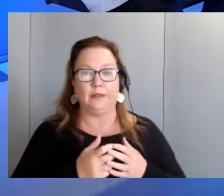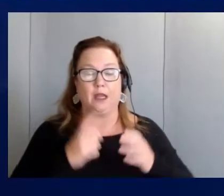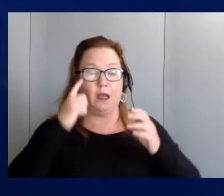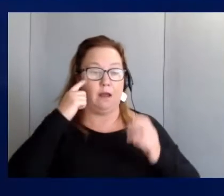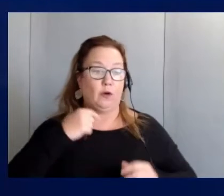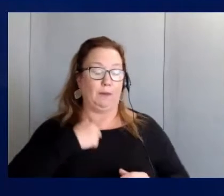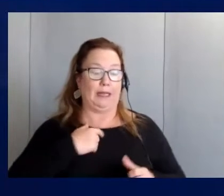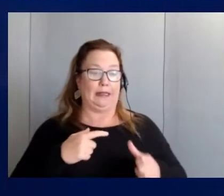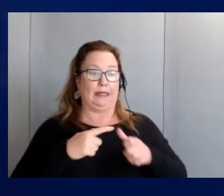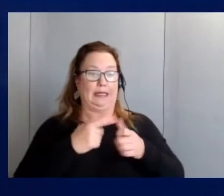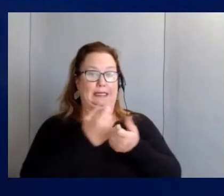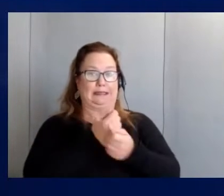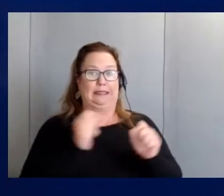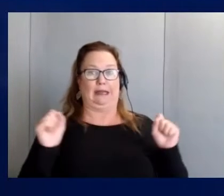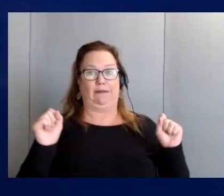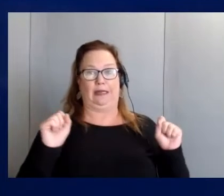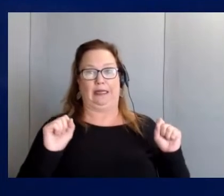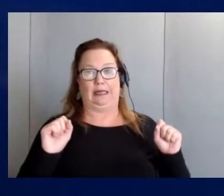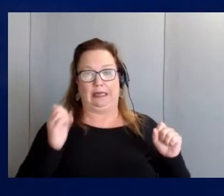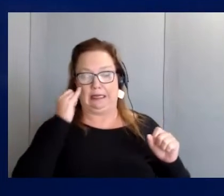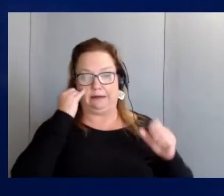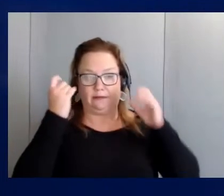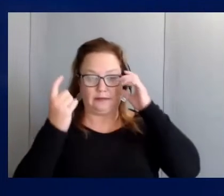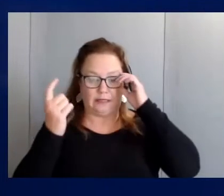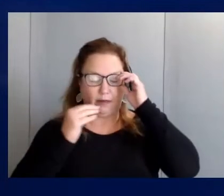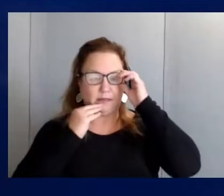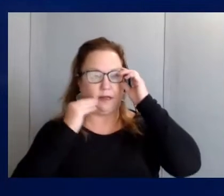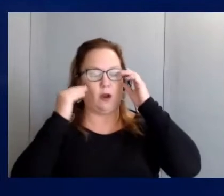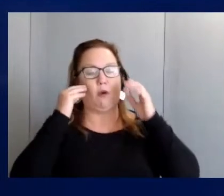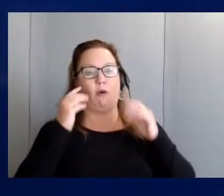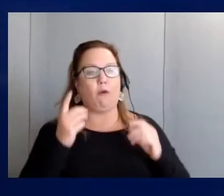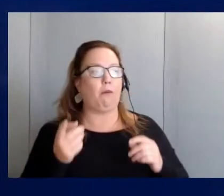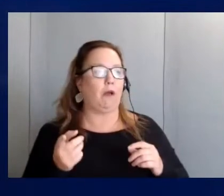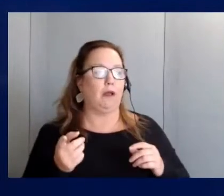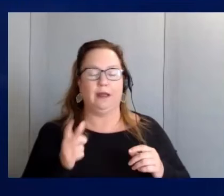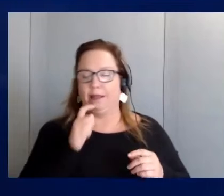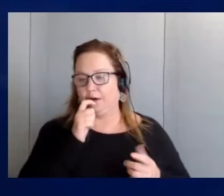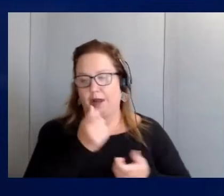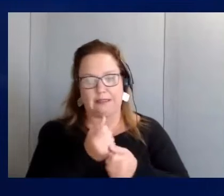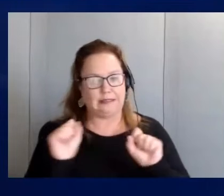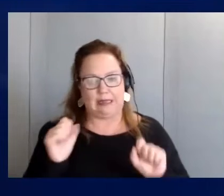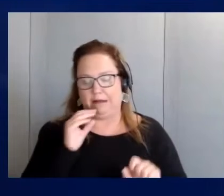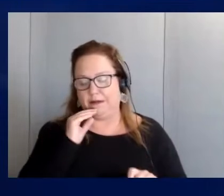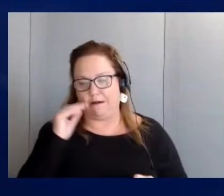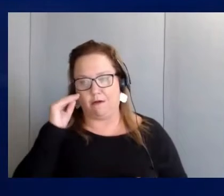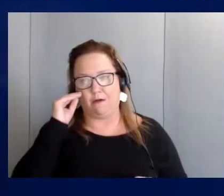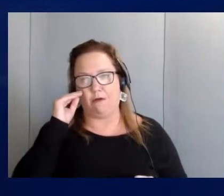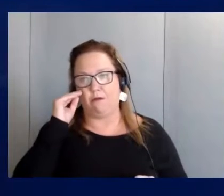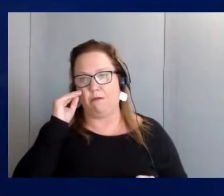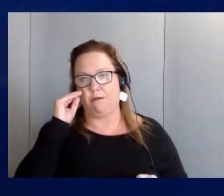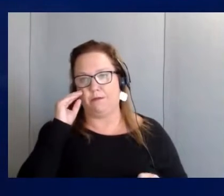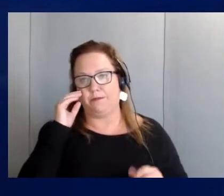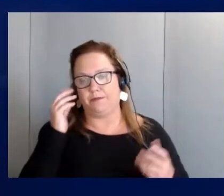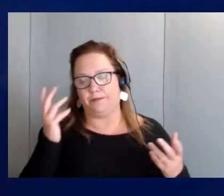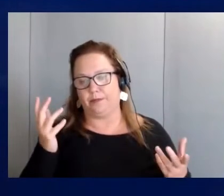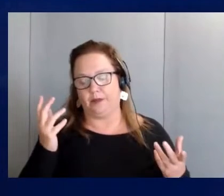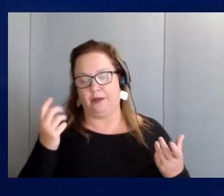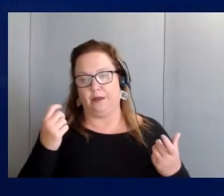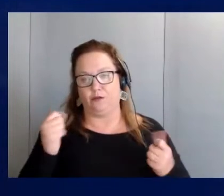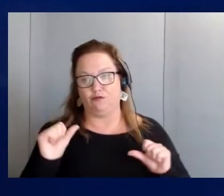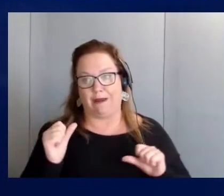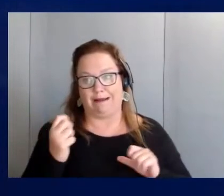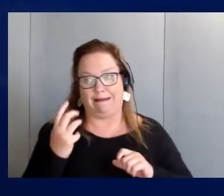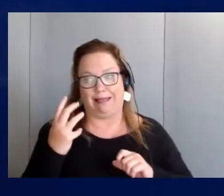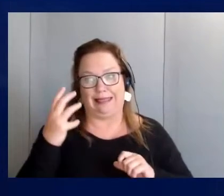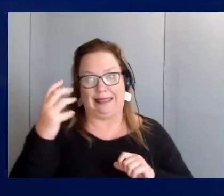think about is safety. If someone is at home and they are not safe to be at home because they are trying to leave the house and perhaps